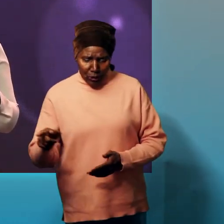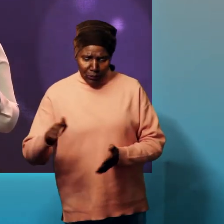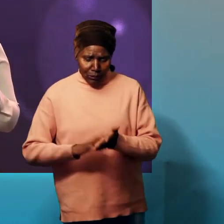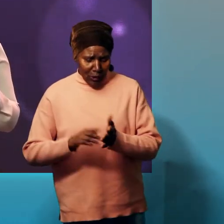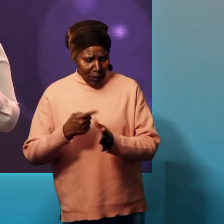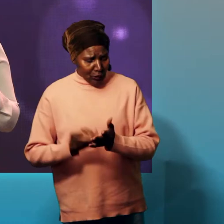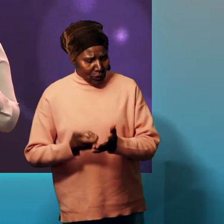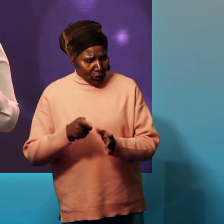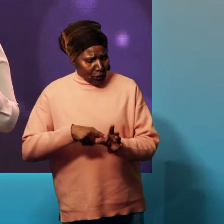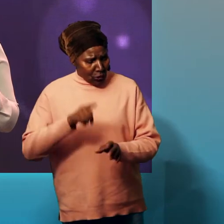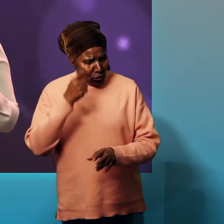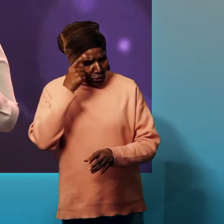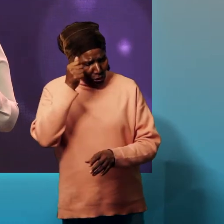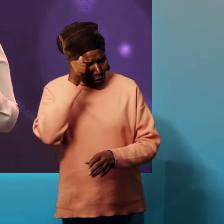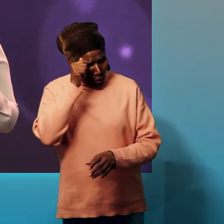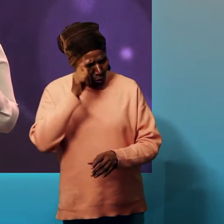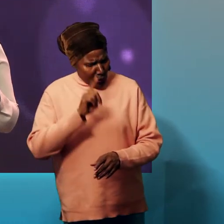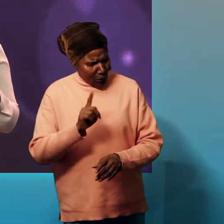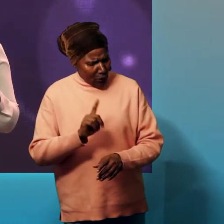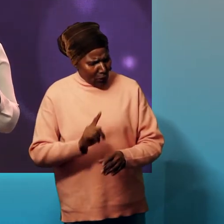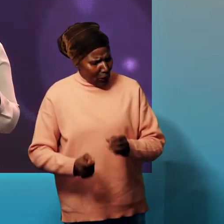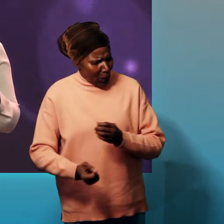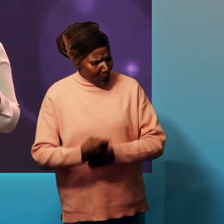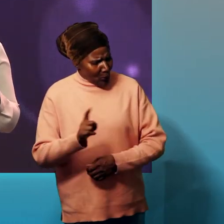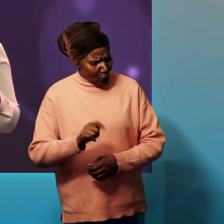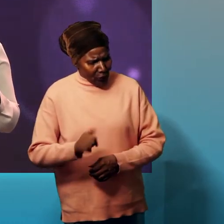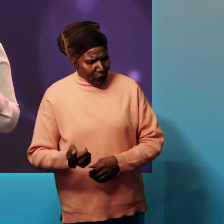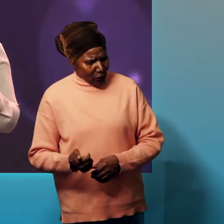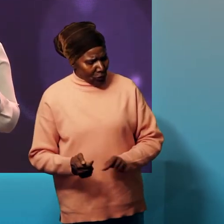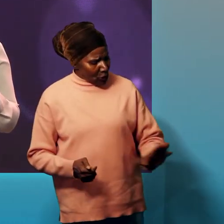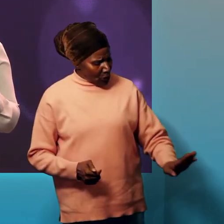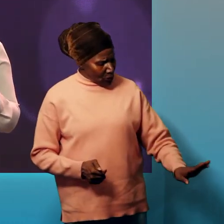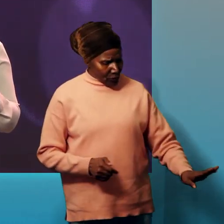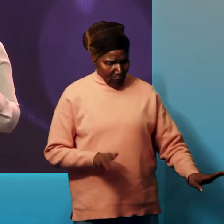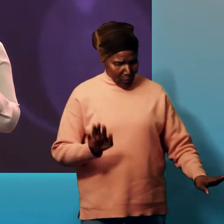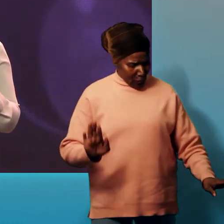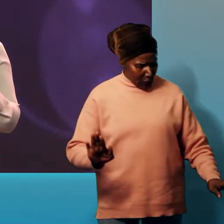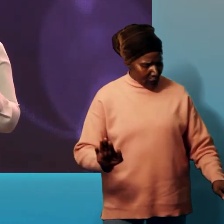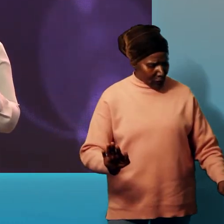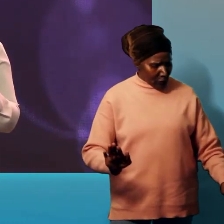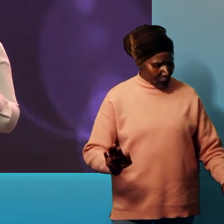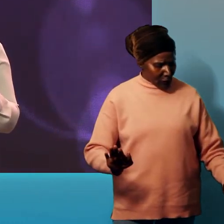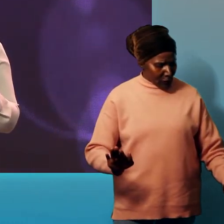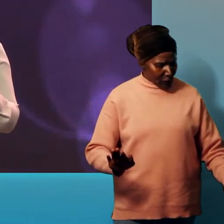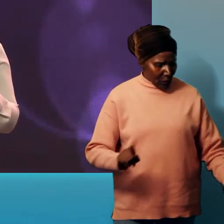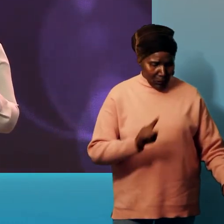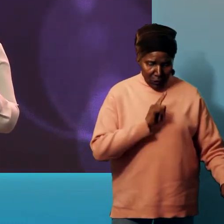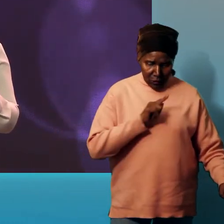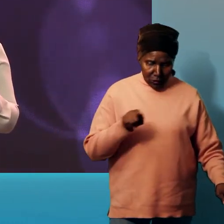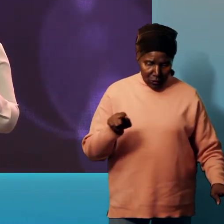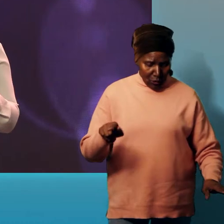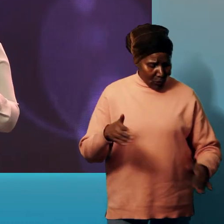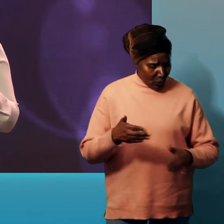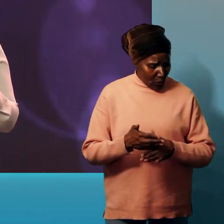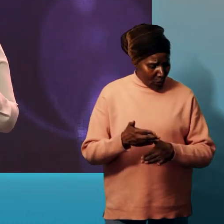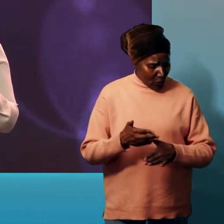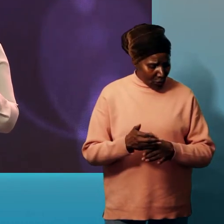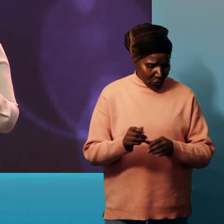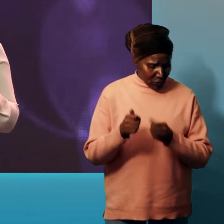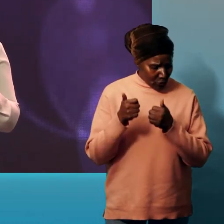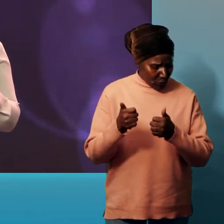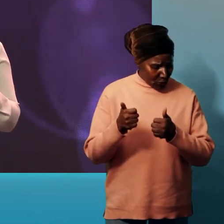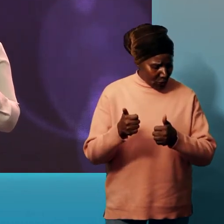come. And you need to not trouble her. You need to leave her alone because what she's doing is